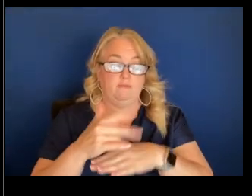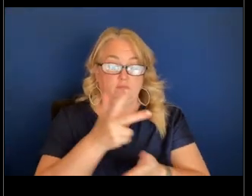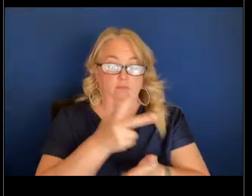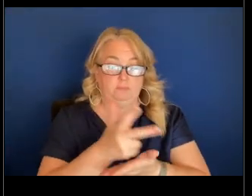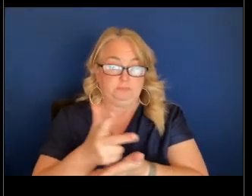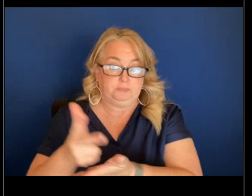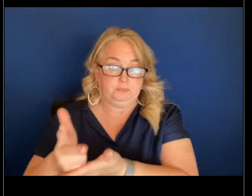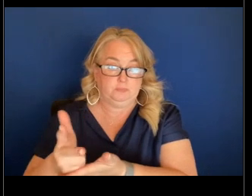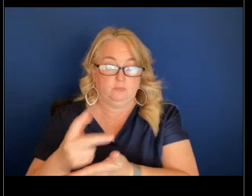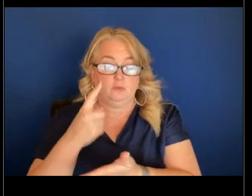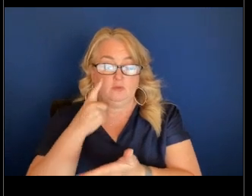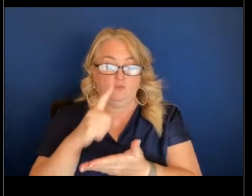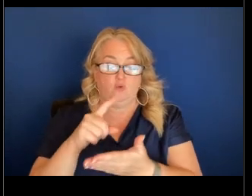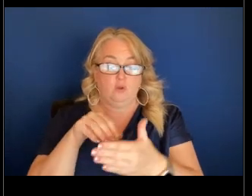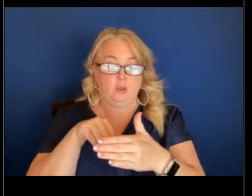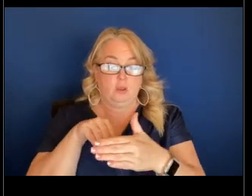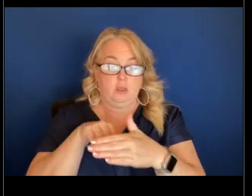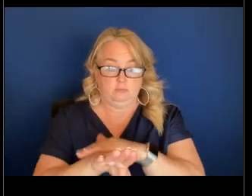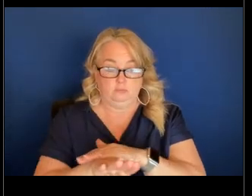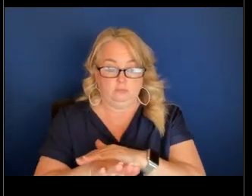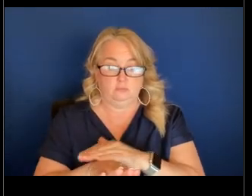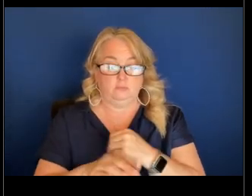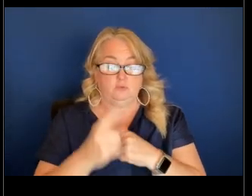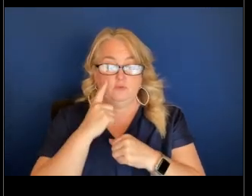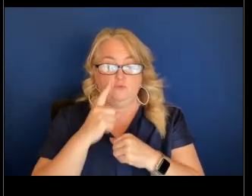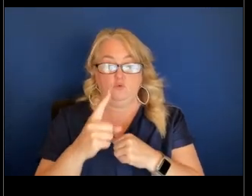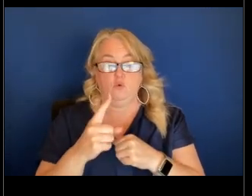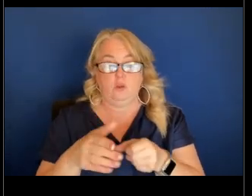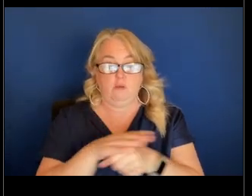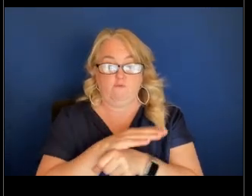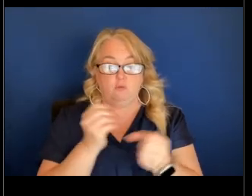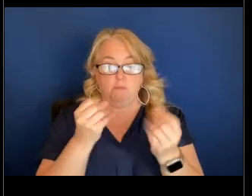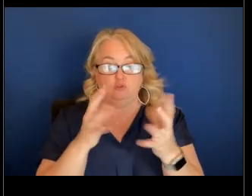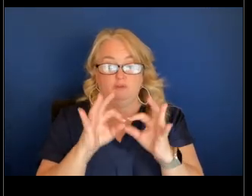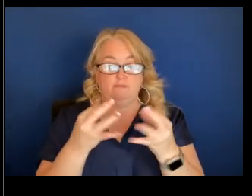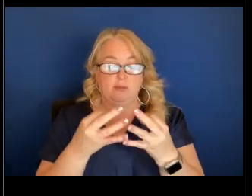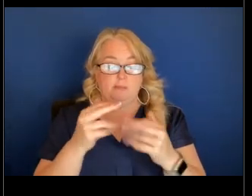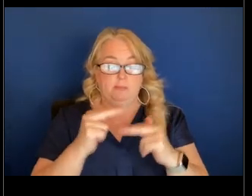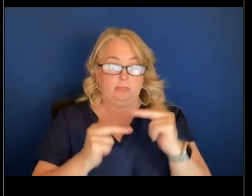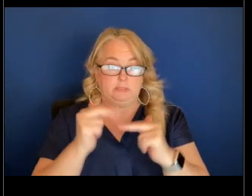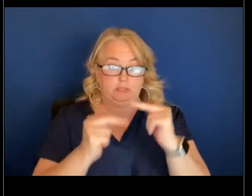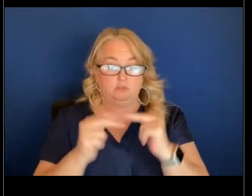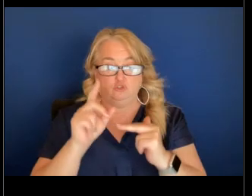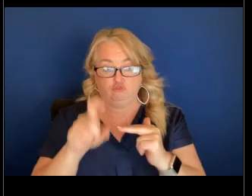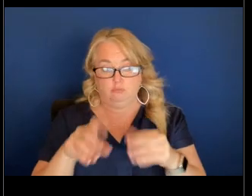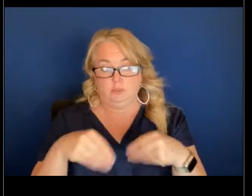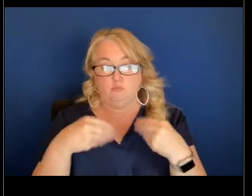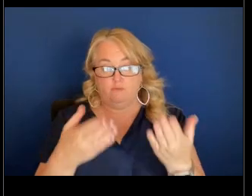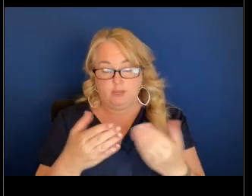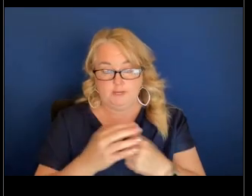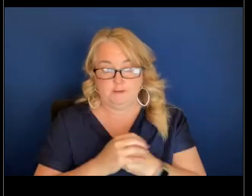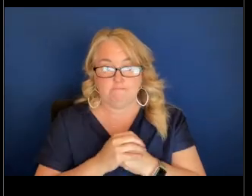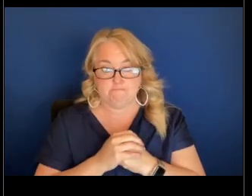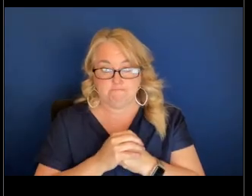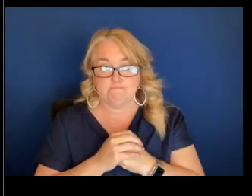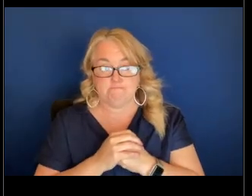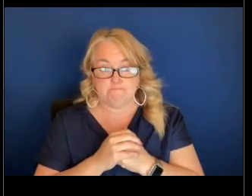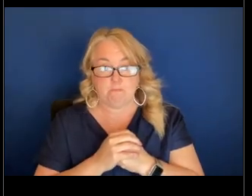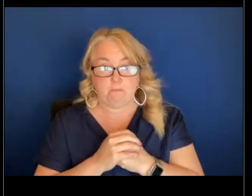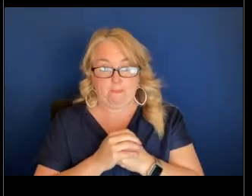entrances of covered multifamily dwellings should be provided.